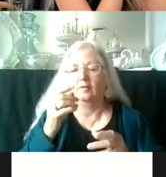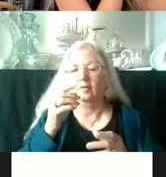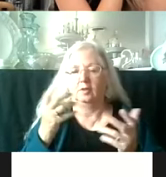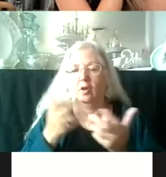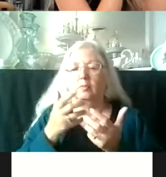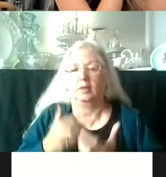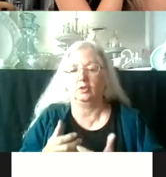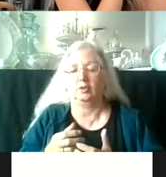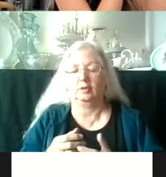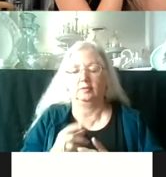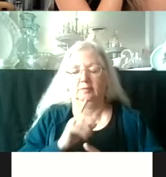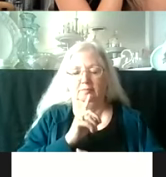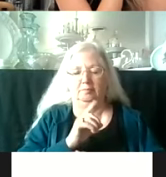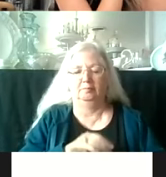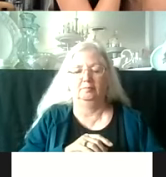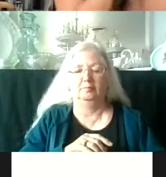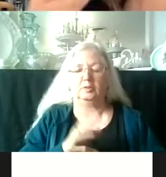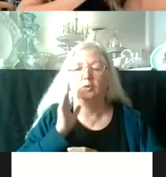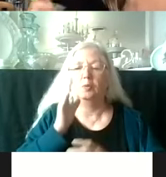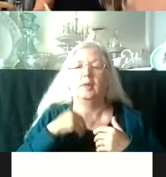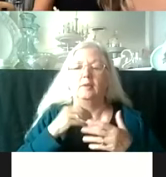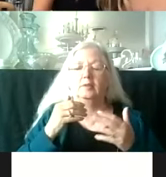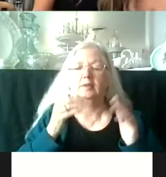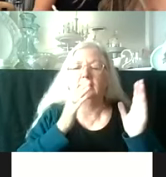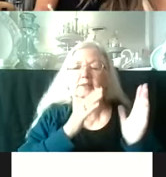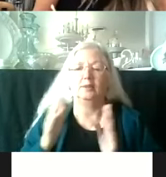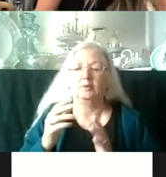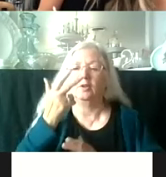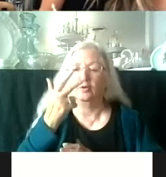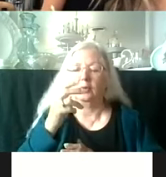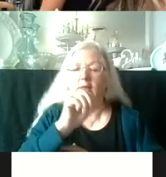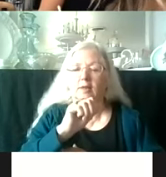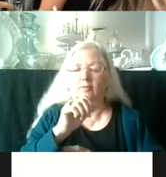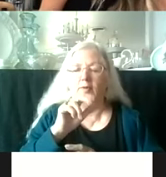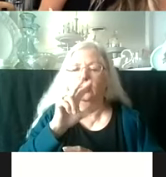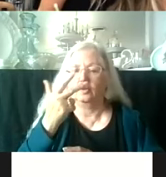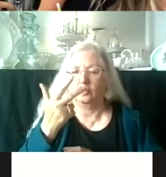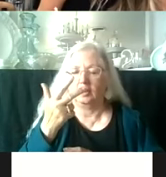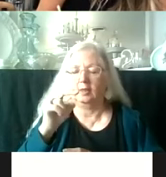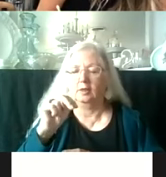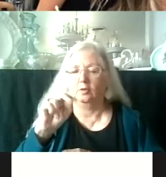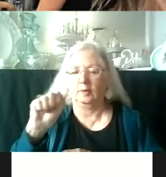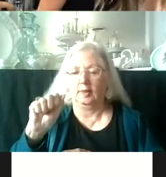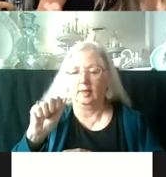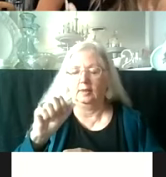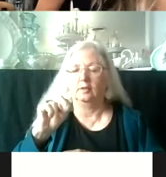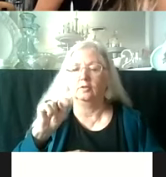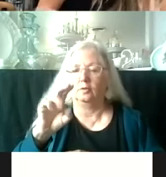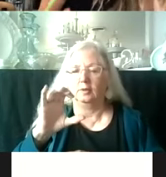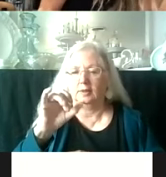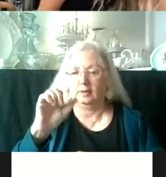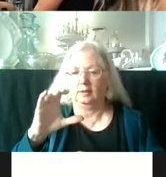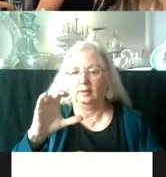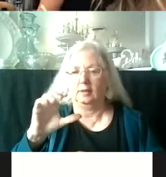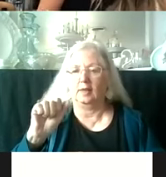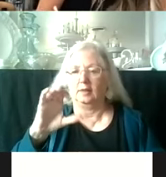absolutely, what we are going to do is take sequences of three nucleic acids together, and